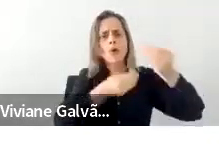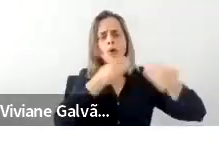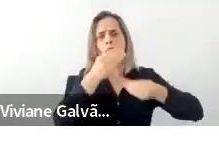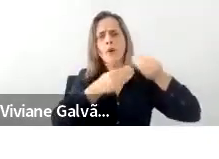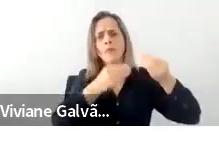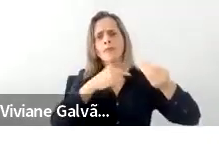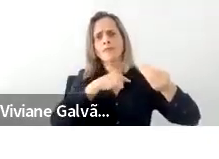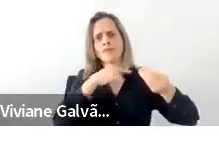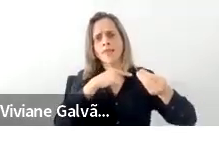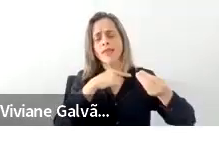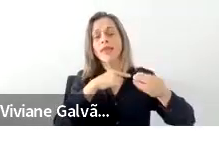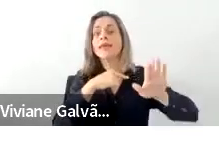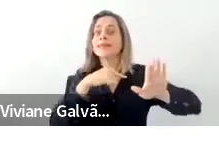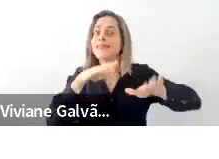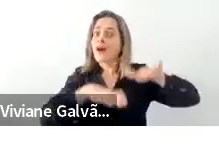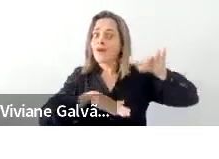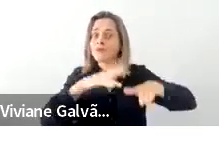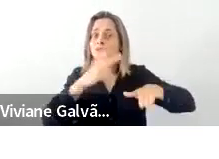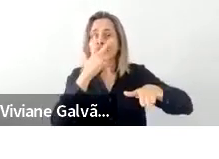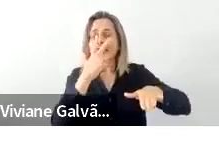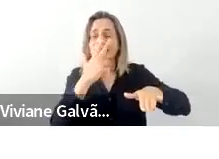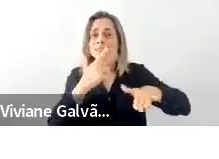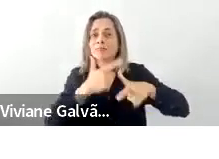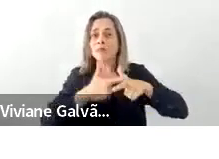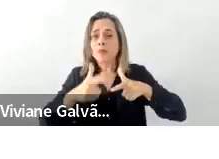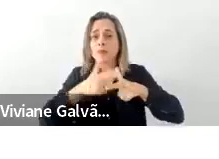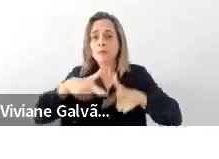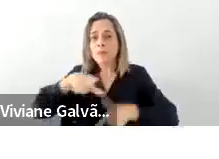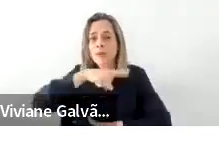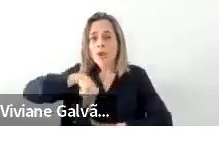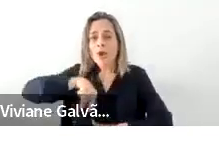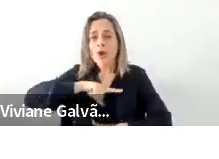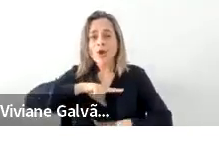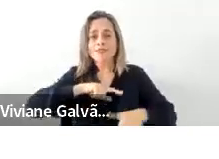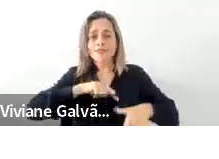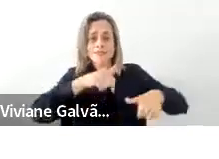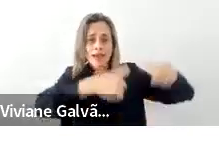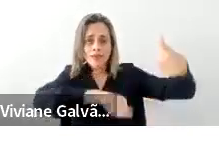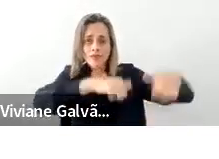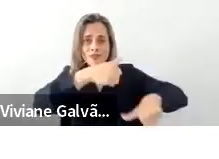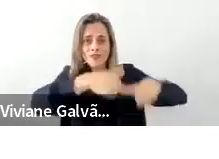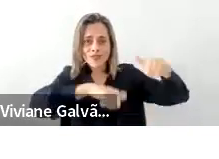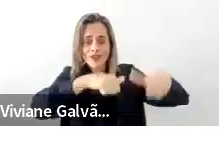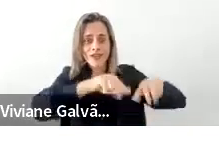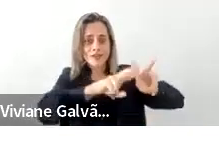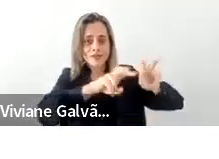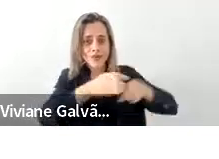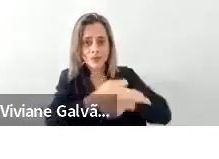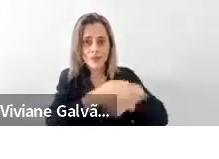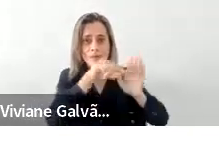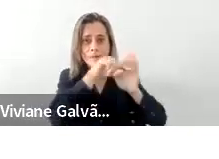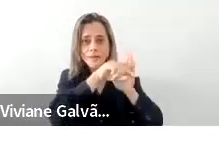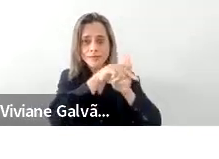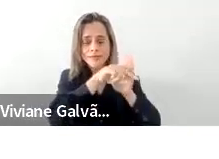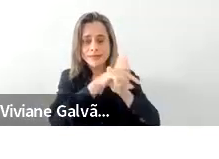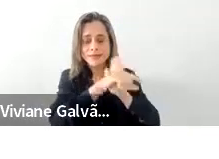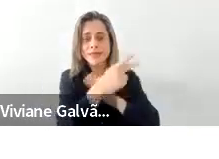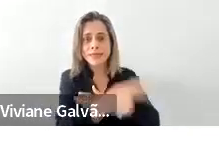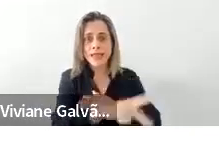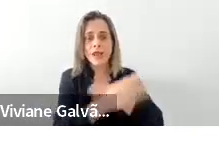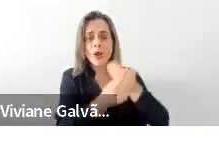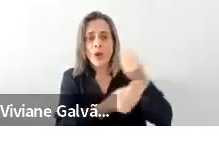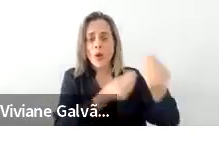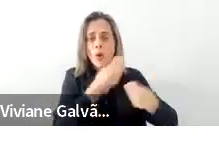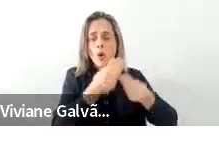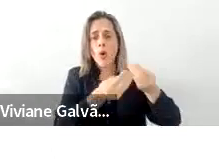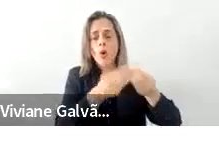And if such considerations, amongst others, make assessment of the Vygotsky-Marx relation very difficult, to say